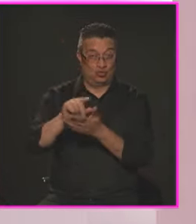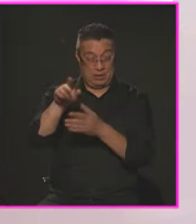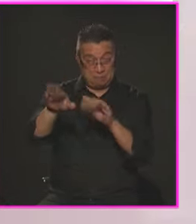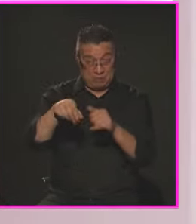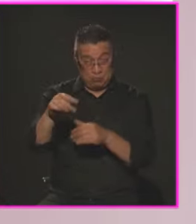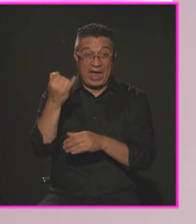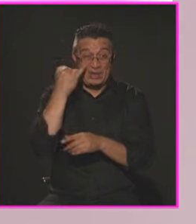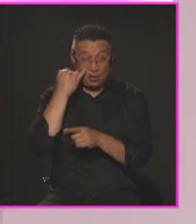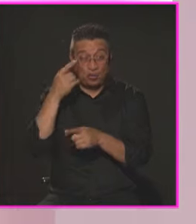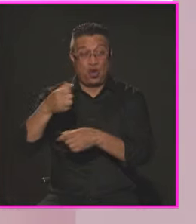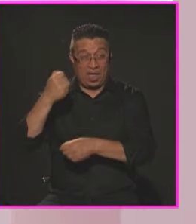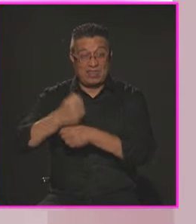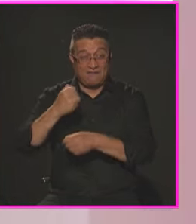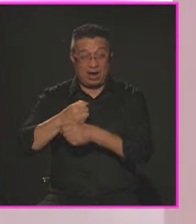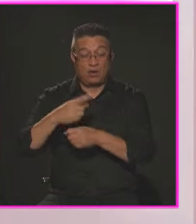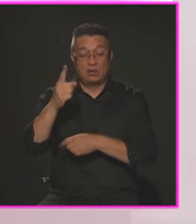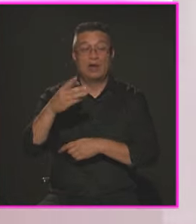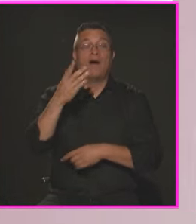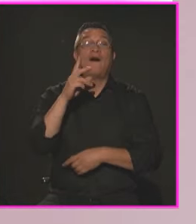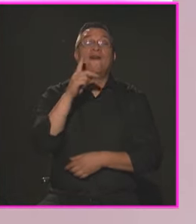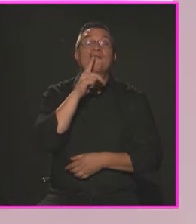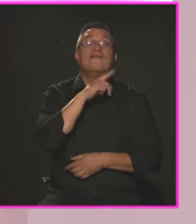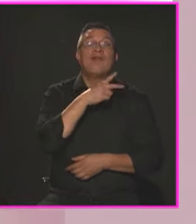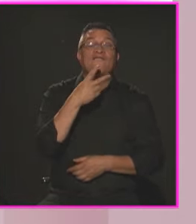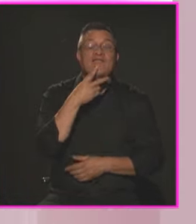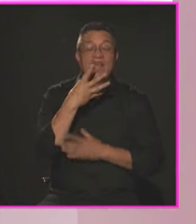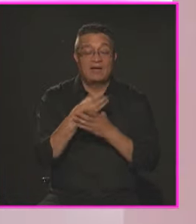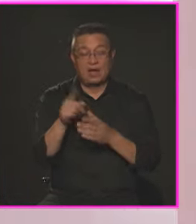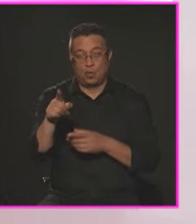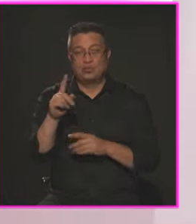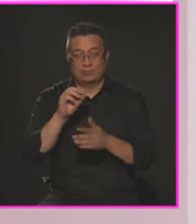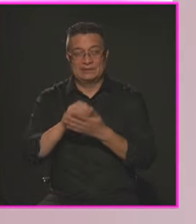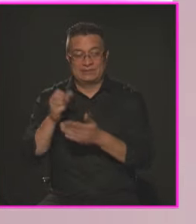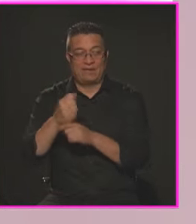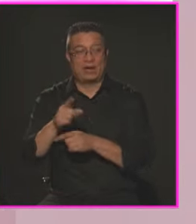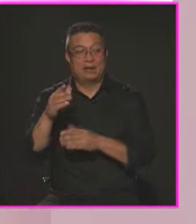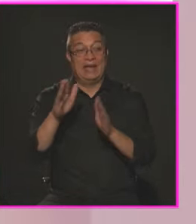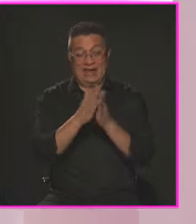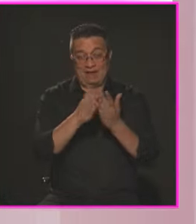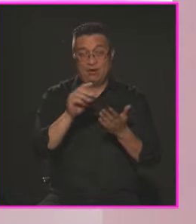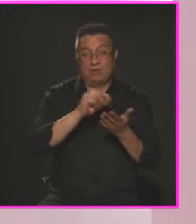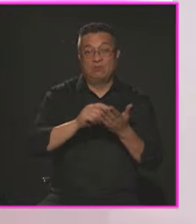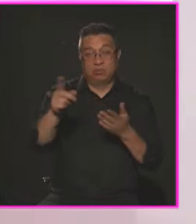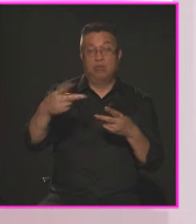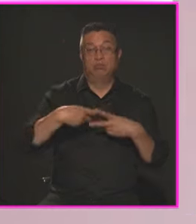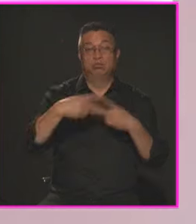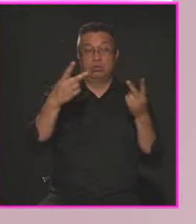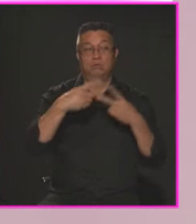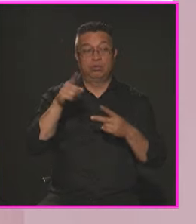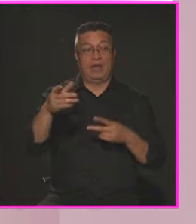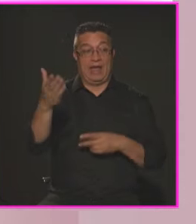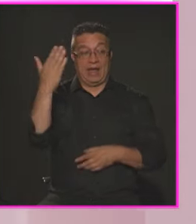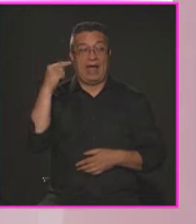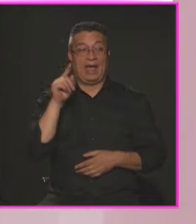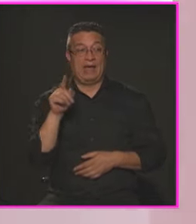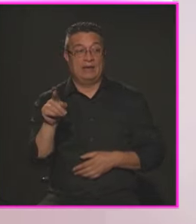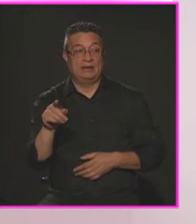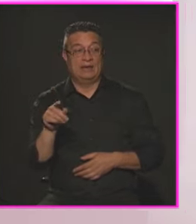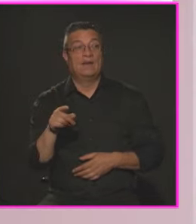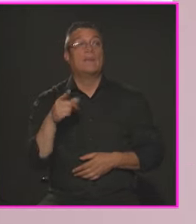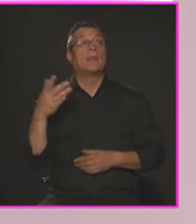life. Flexner wrote a book called The Usefulness of Useless Knowledge, which is what I told you about